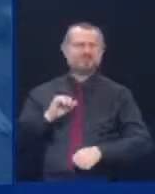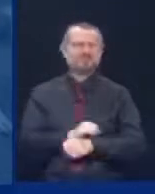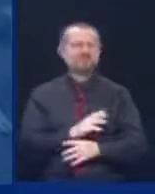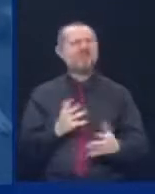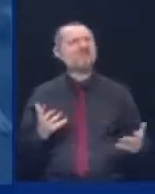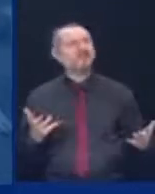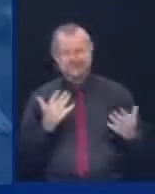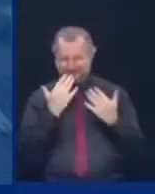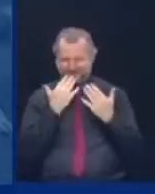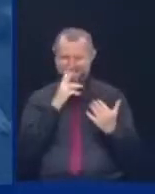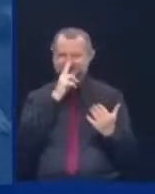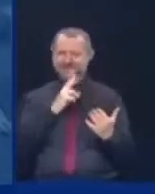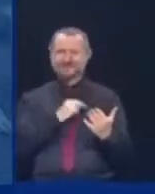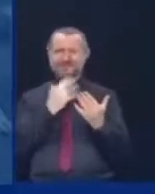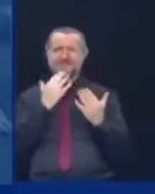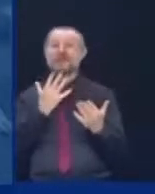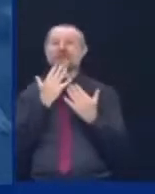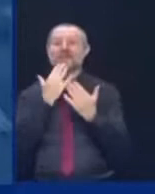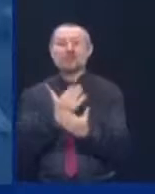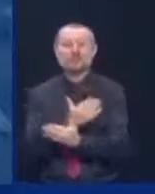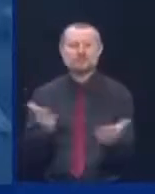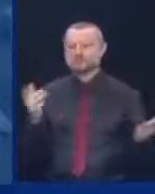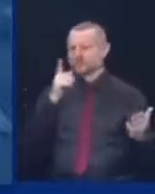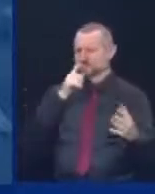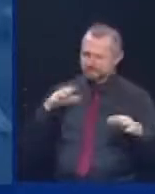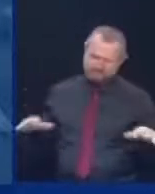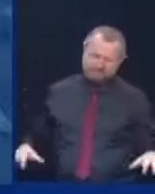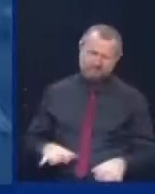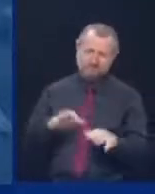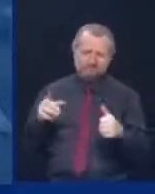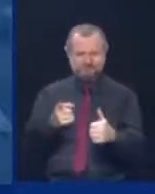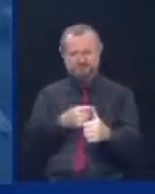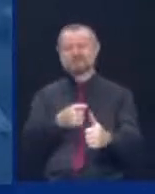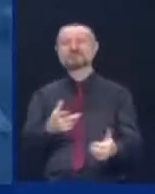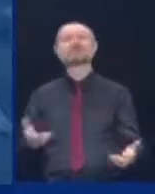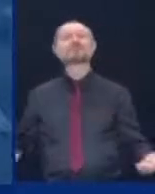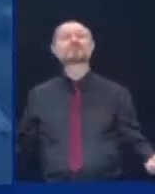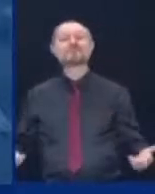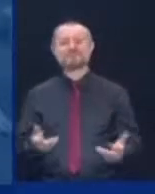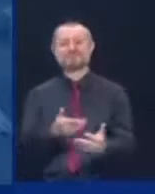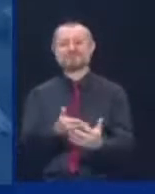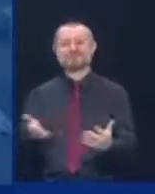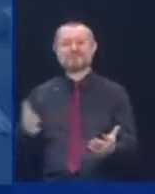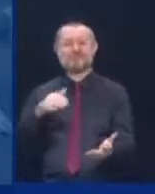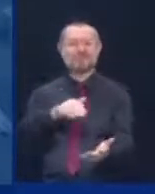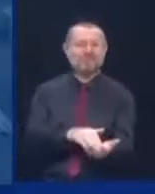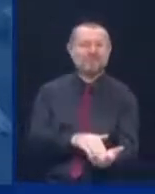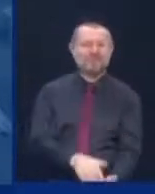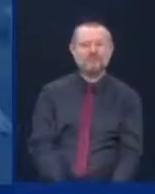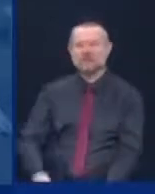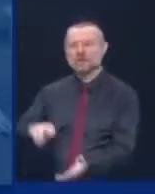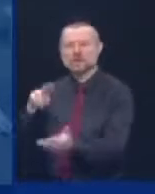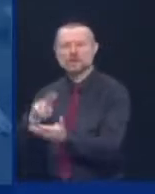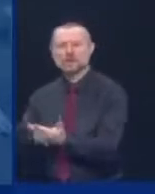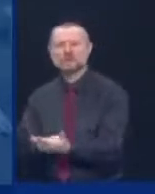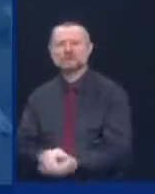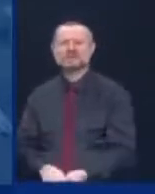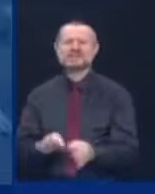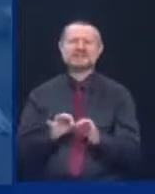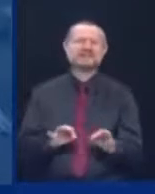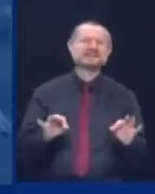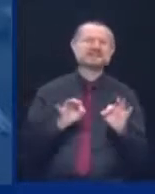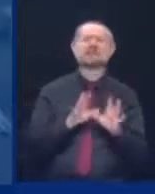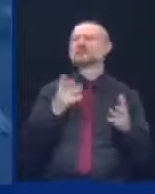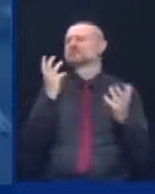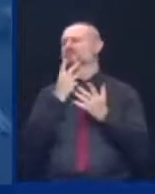people who really did phenomenal things this year. Those doctors and nurses who were just amazing, all the